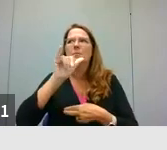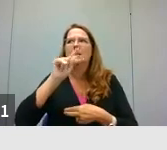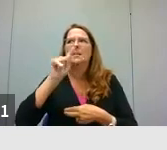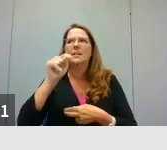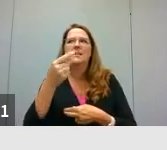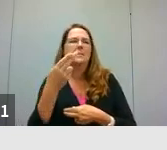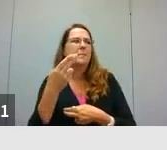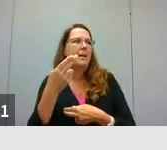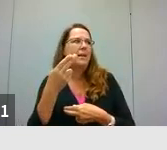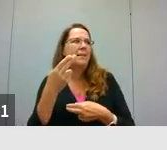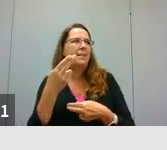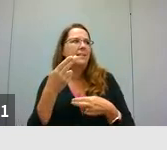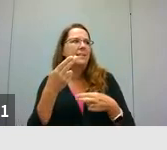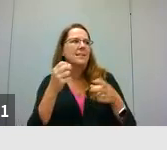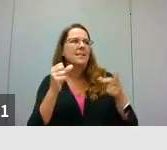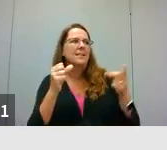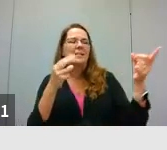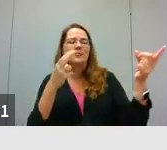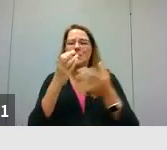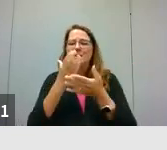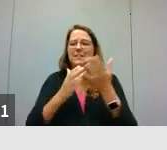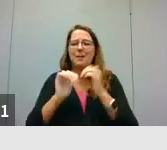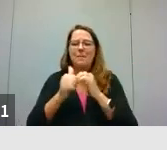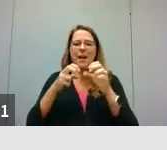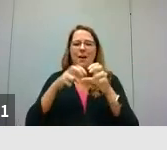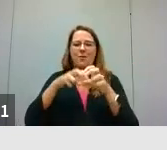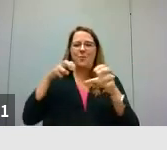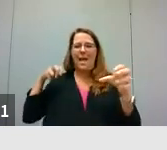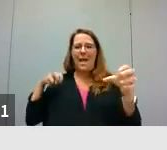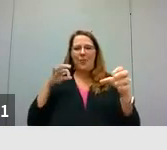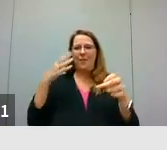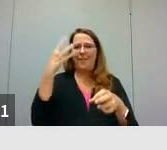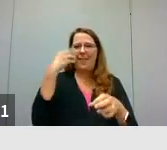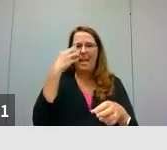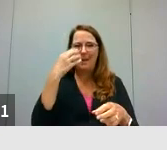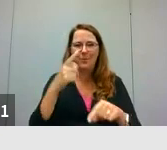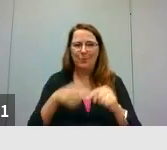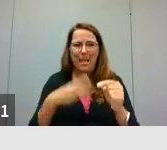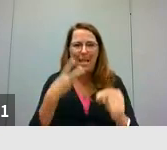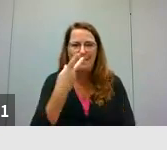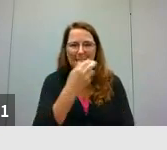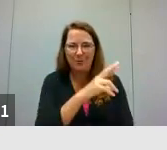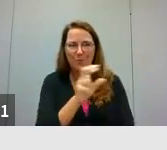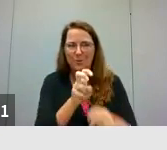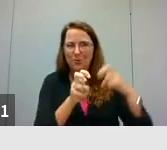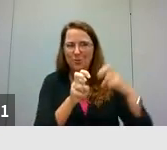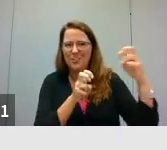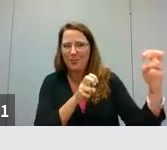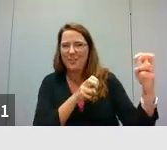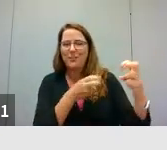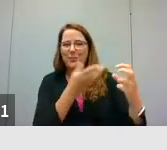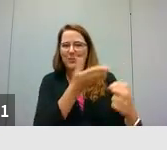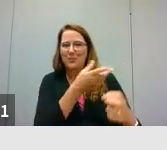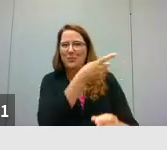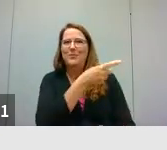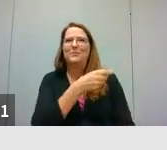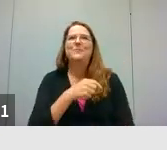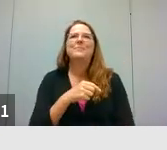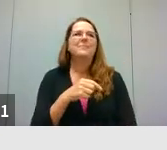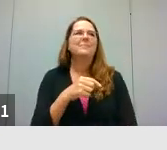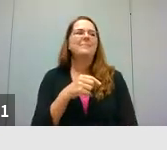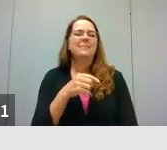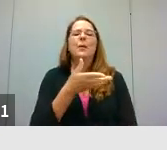really, she has somehow gotten away from being in front of a camera. So, but she's here, and I'm